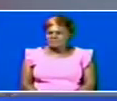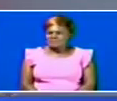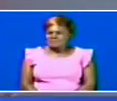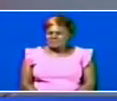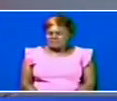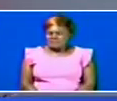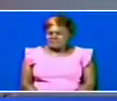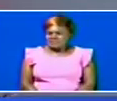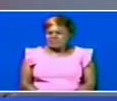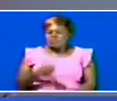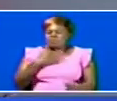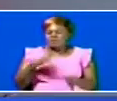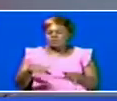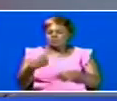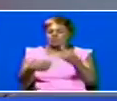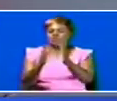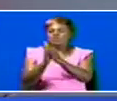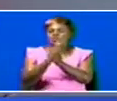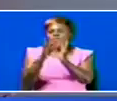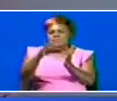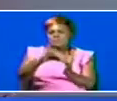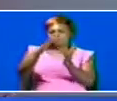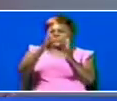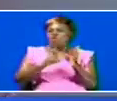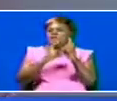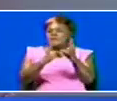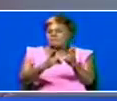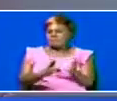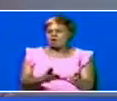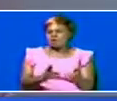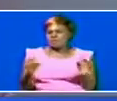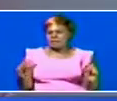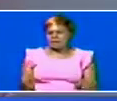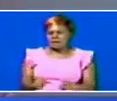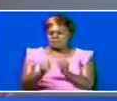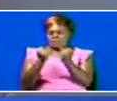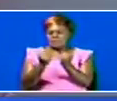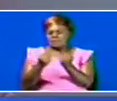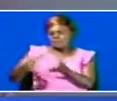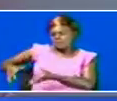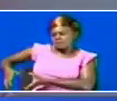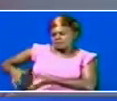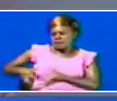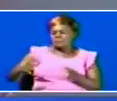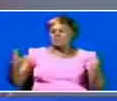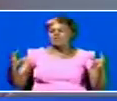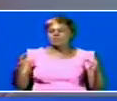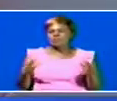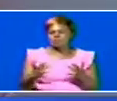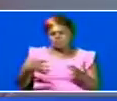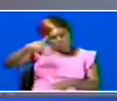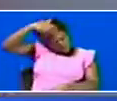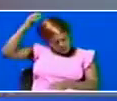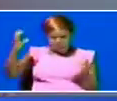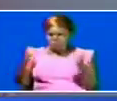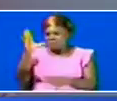Right, and want to pick up from Lynn Washira's exclusive report on what's going on with the rugby team. That's the Lionesses